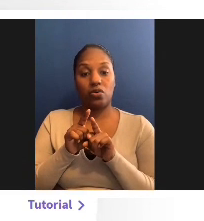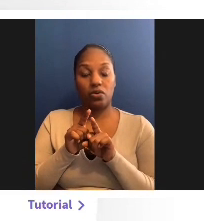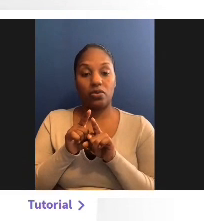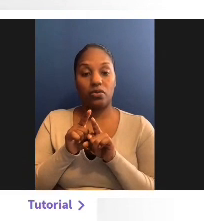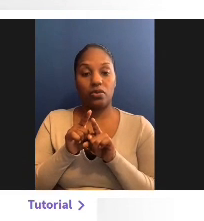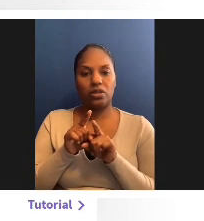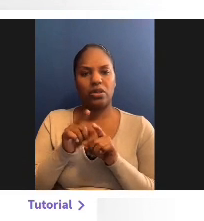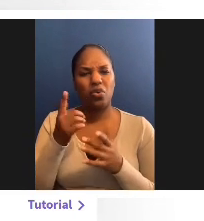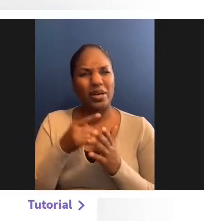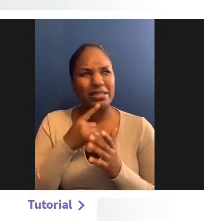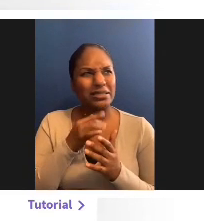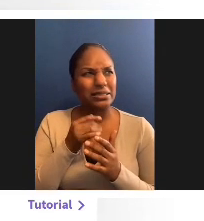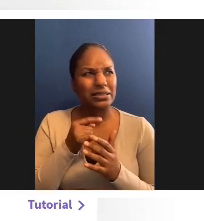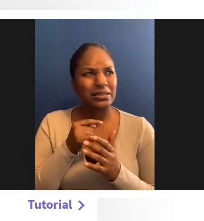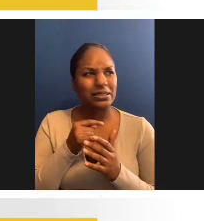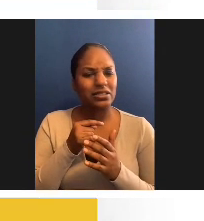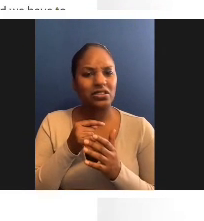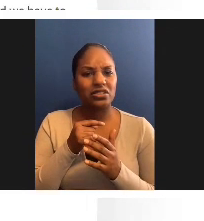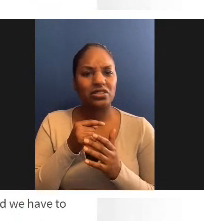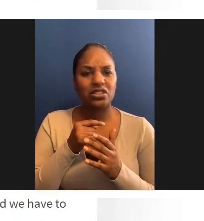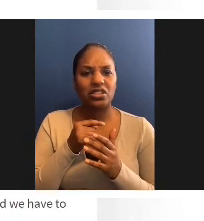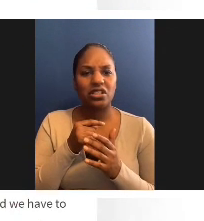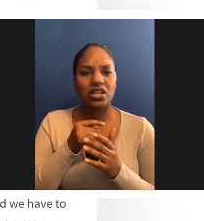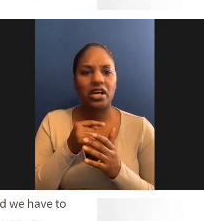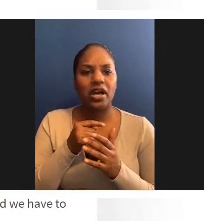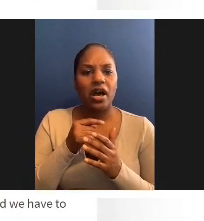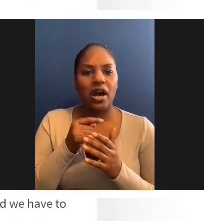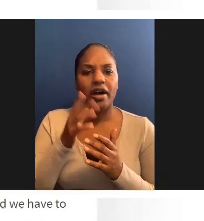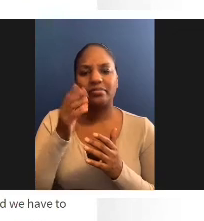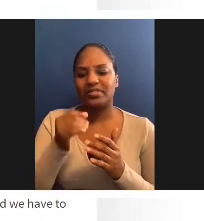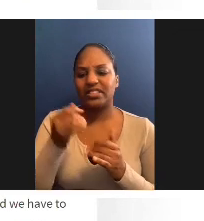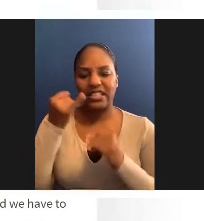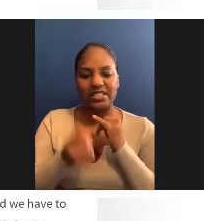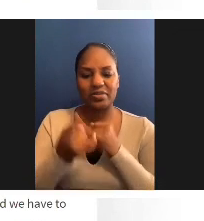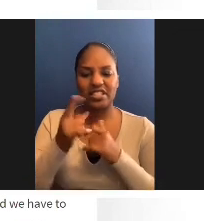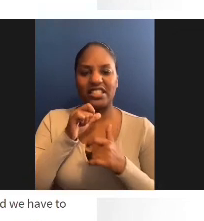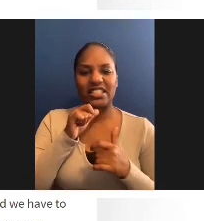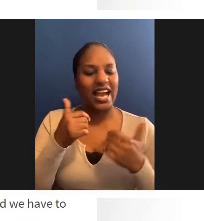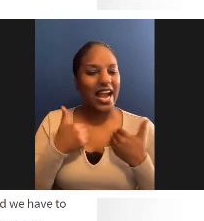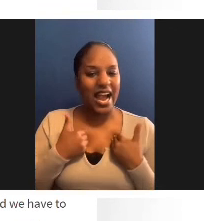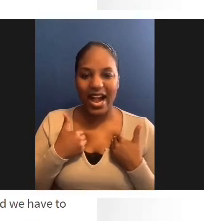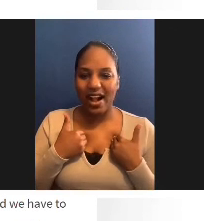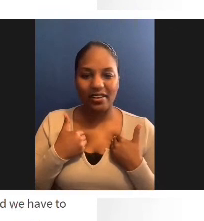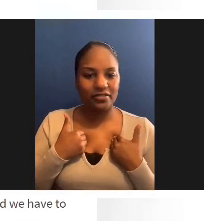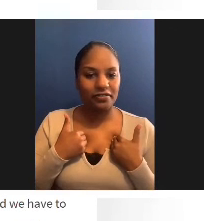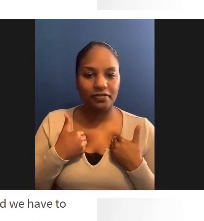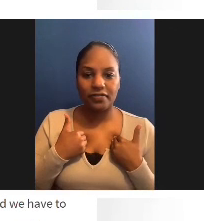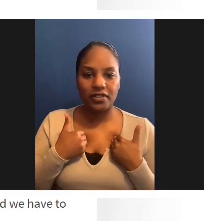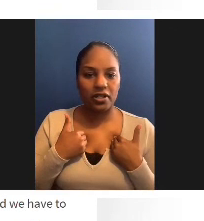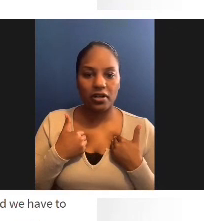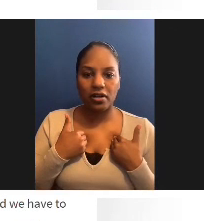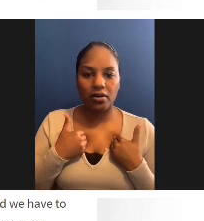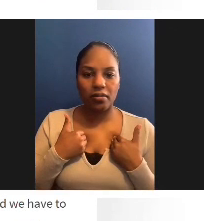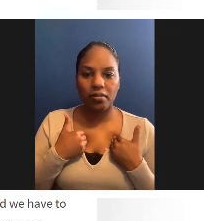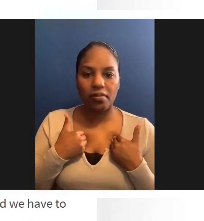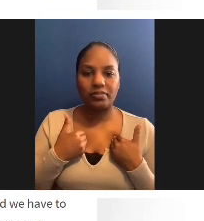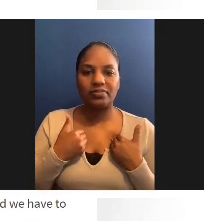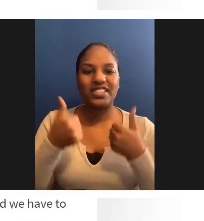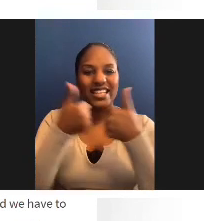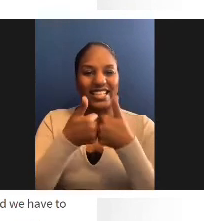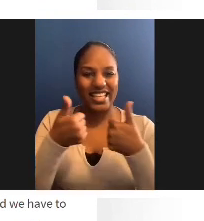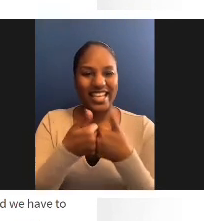what was it? Flash went away, they no longer have the